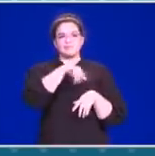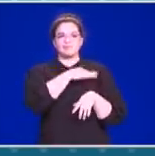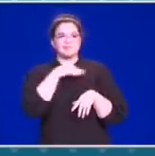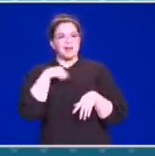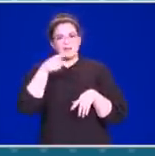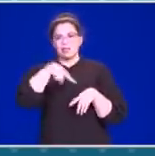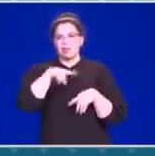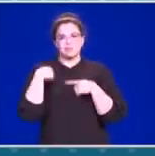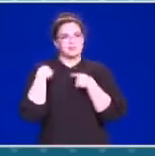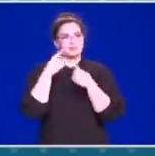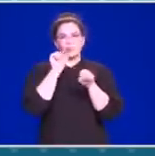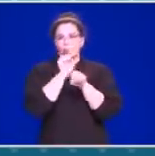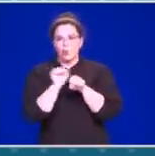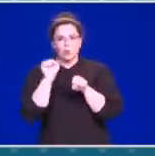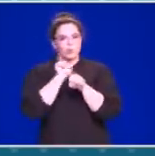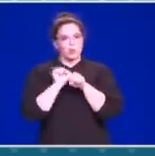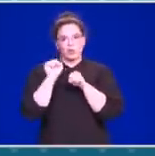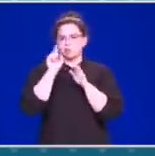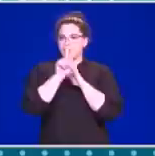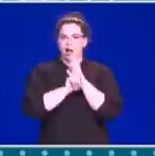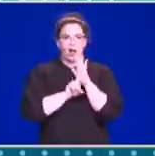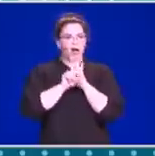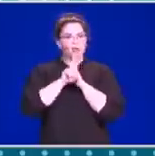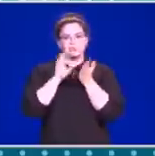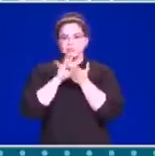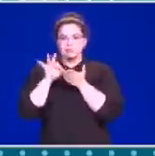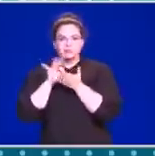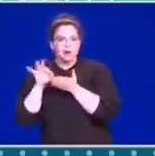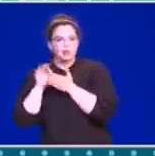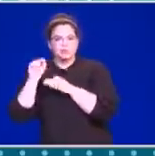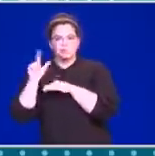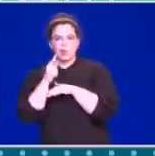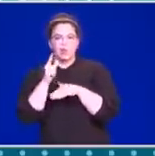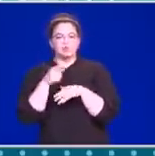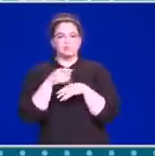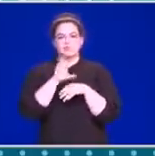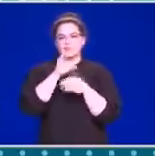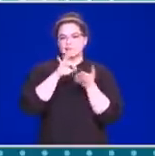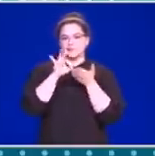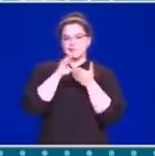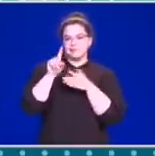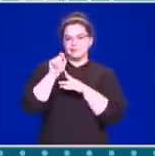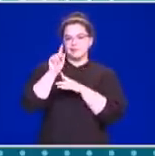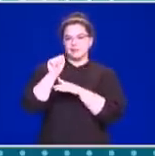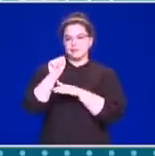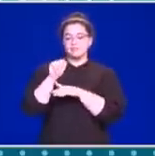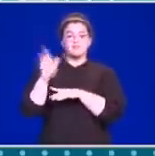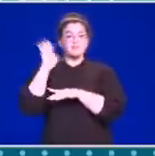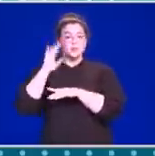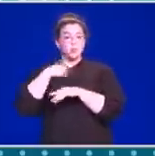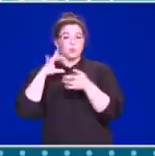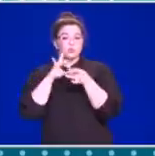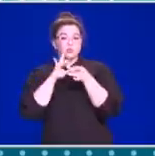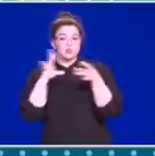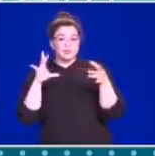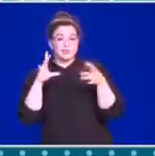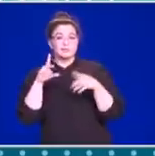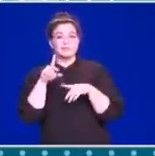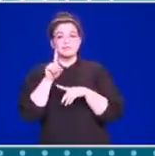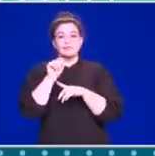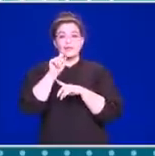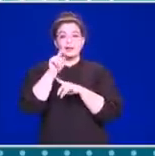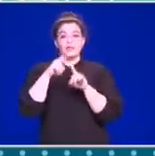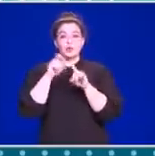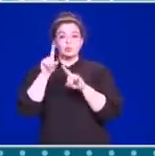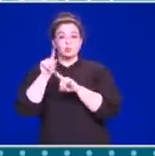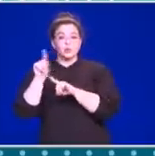working to count everyone in the 2020 census. In April, we released the apportionment results from the 2020 census, which